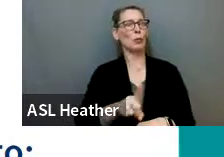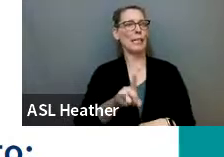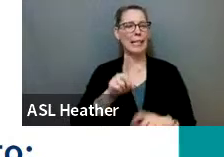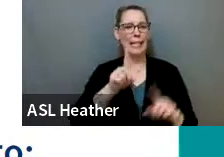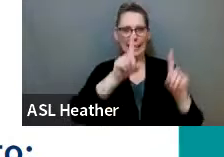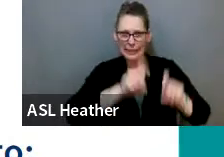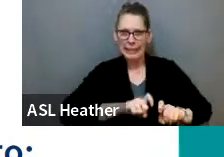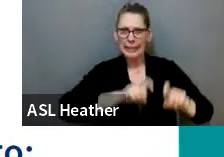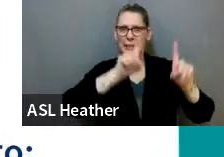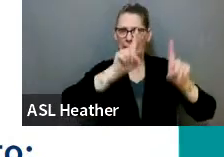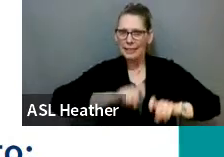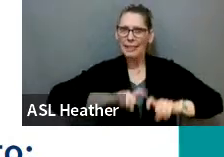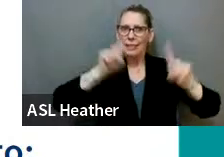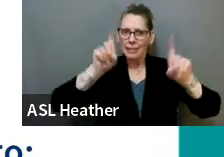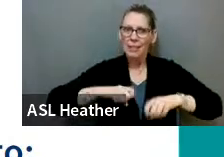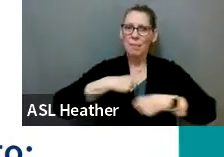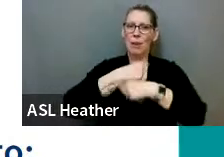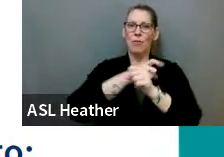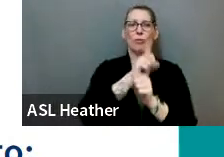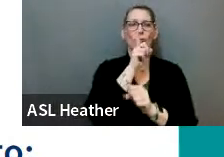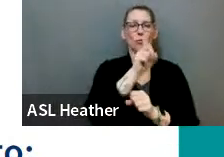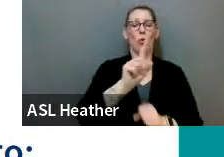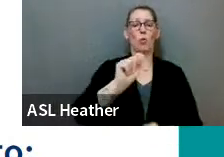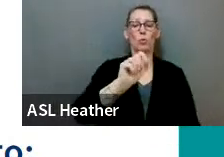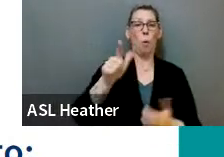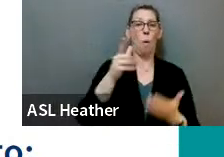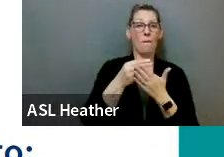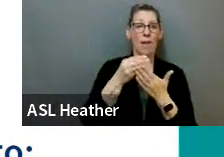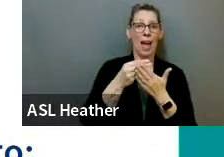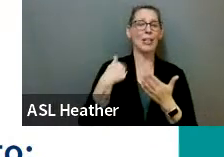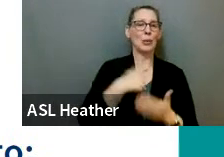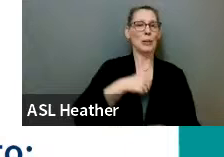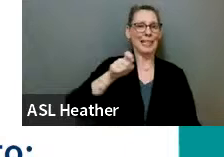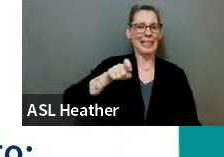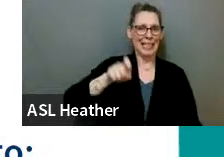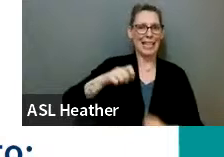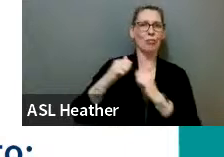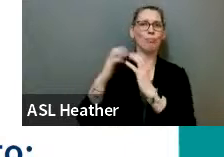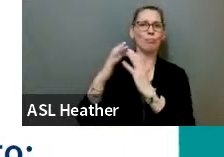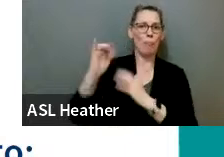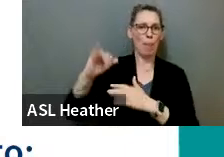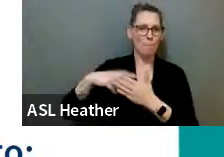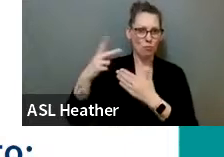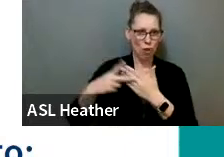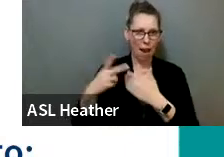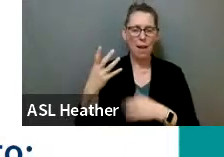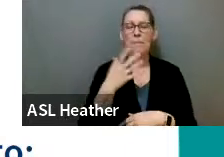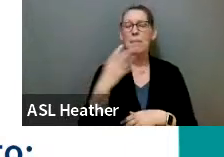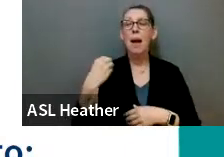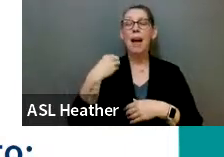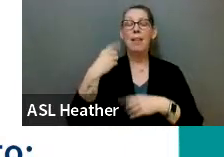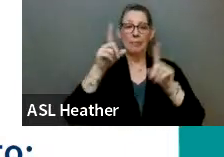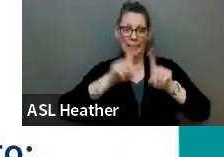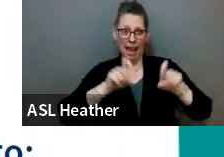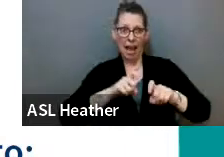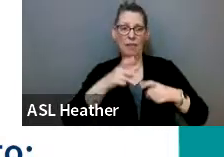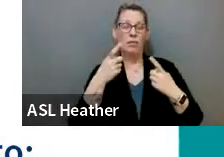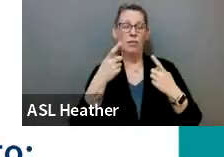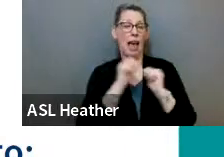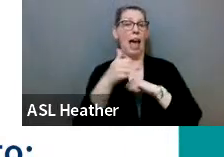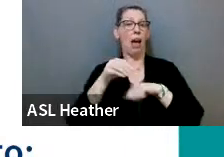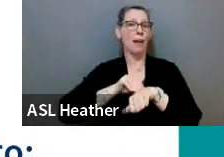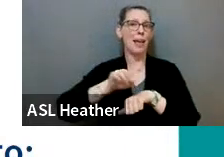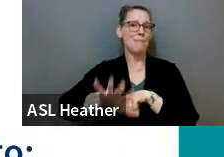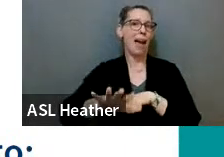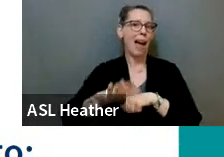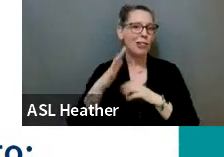and make sure that we can get the toll funding that we need to construct the program, and tests how those toll scenarios impact